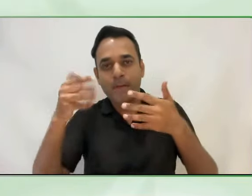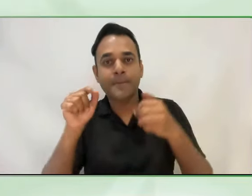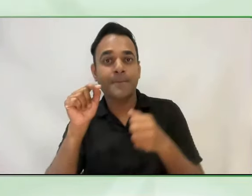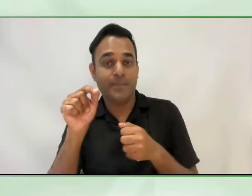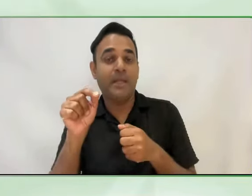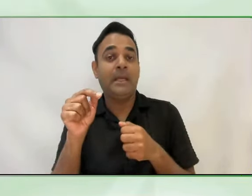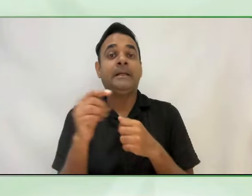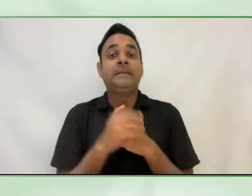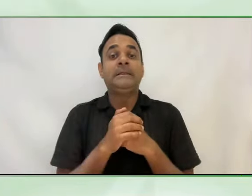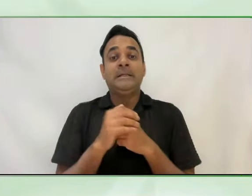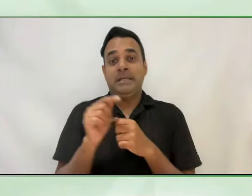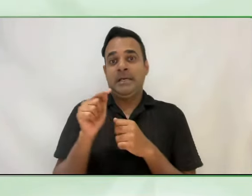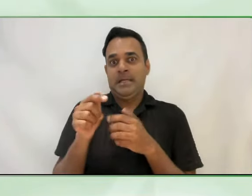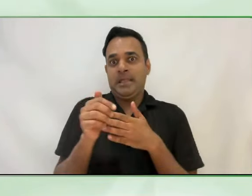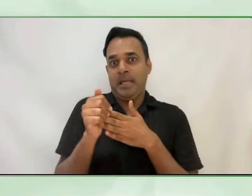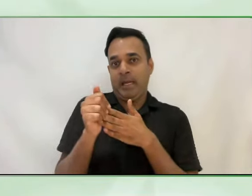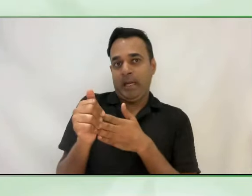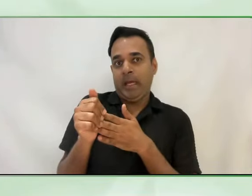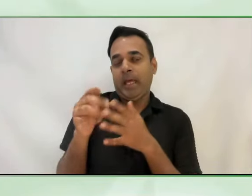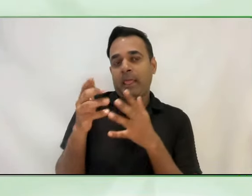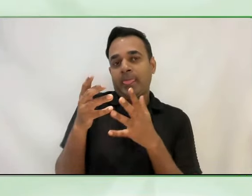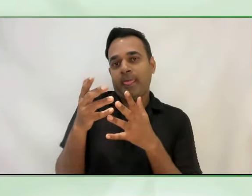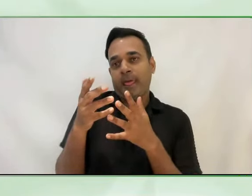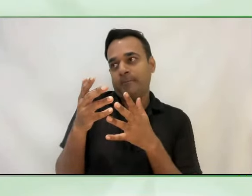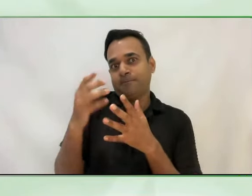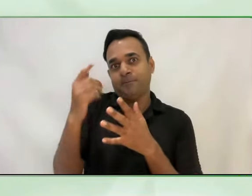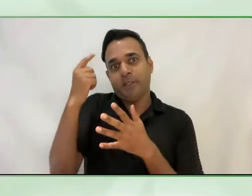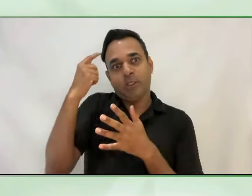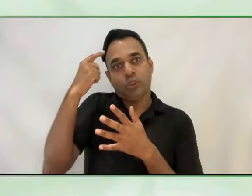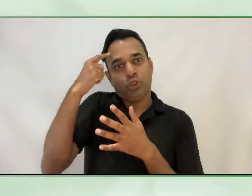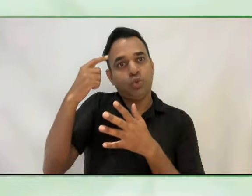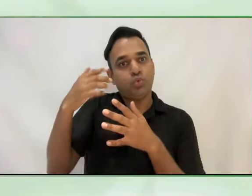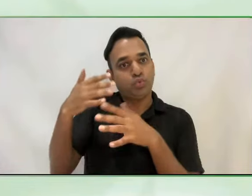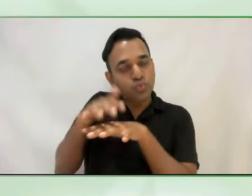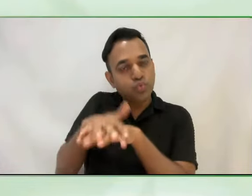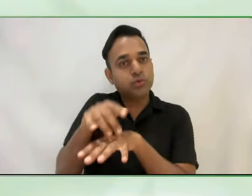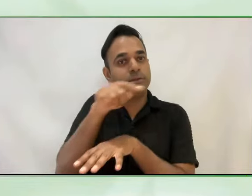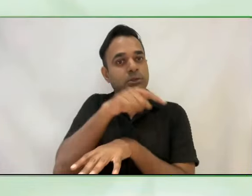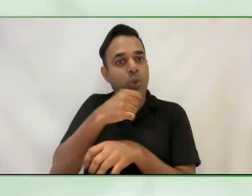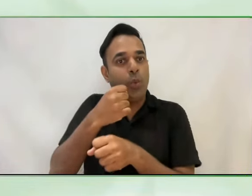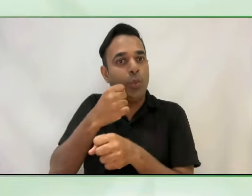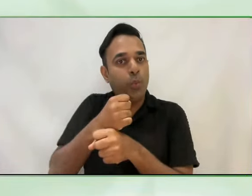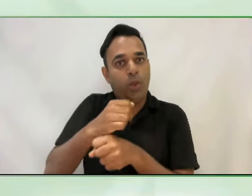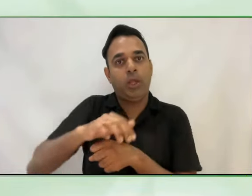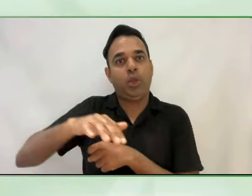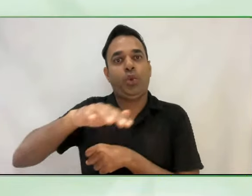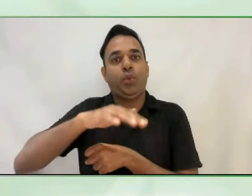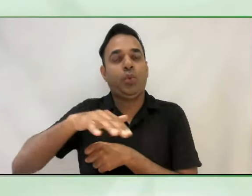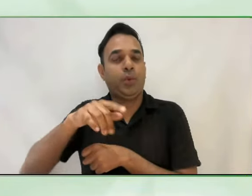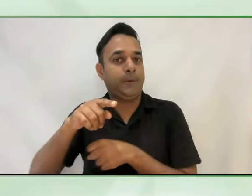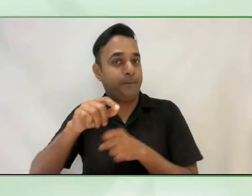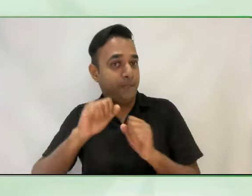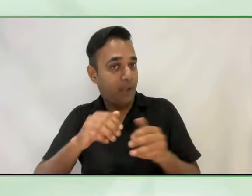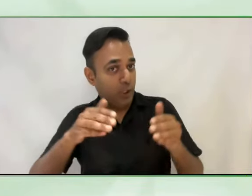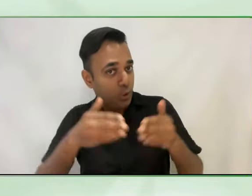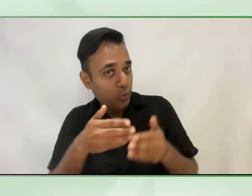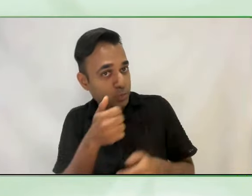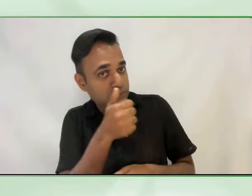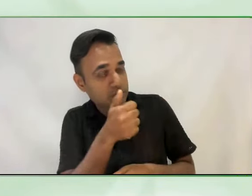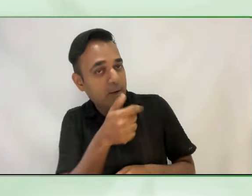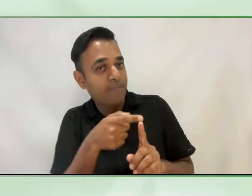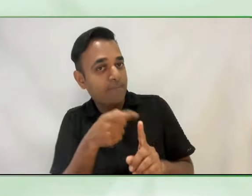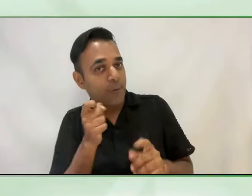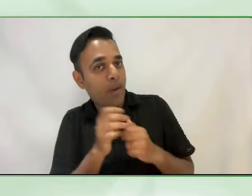Chief Executive of Autistica. Before joining Autistica, I was an academic. I used to work in autism research up